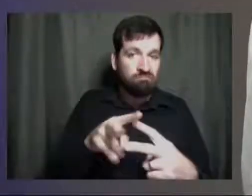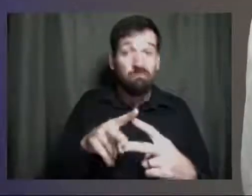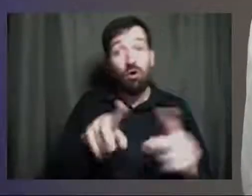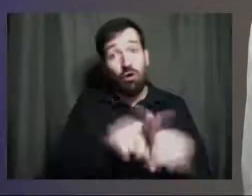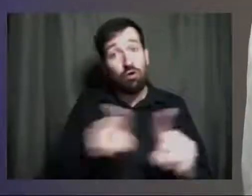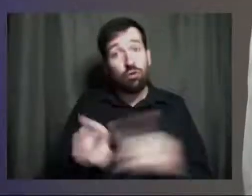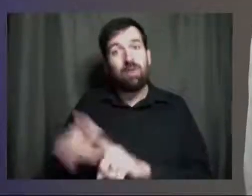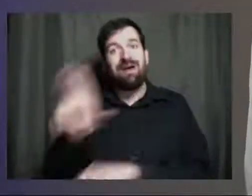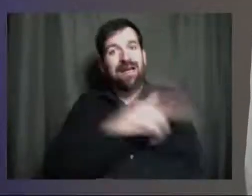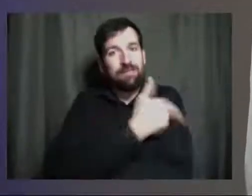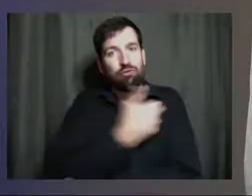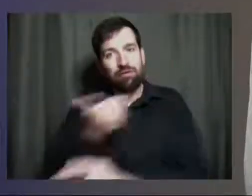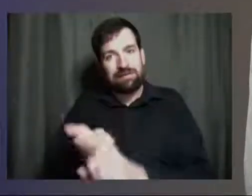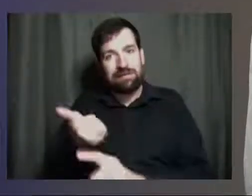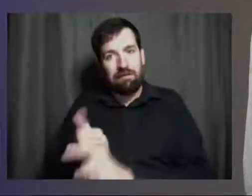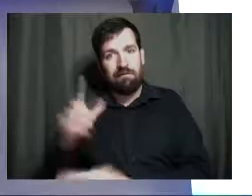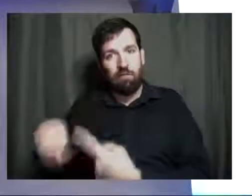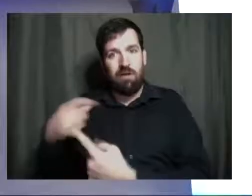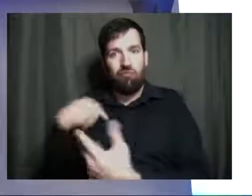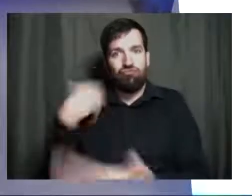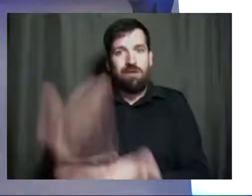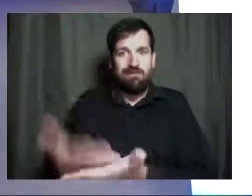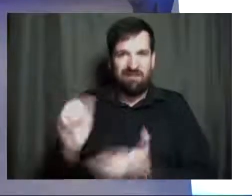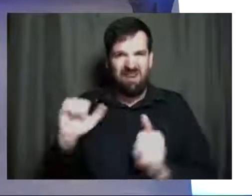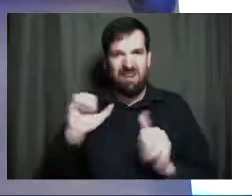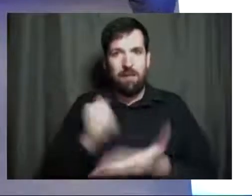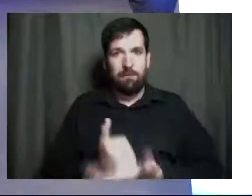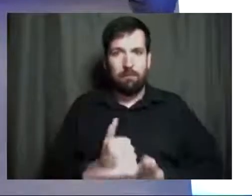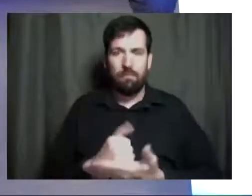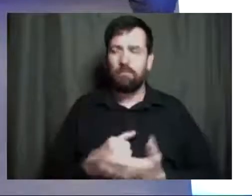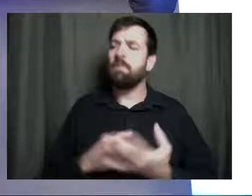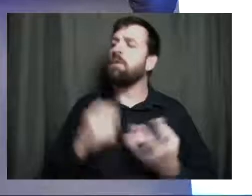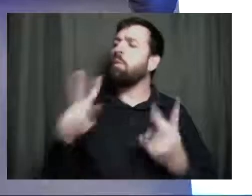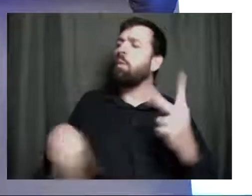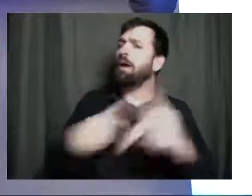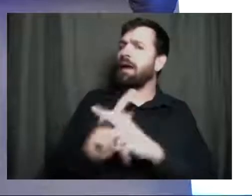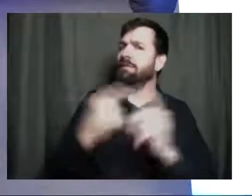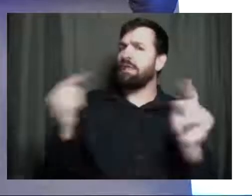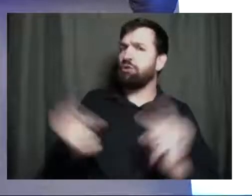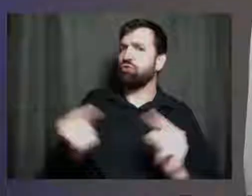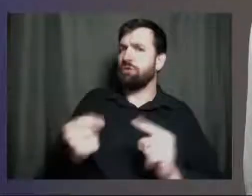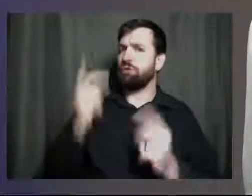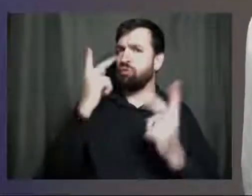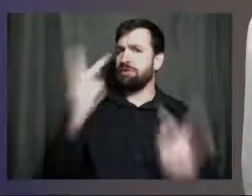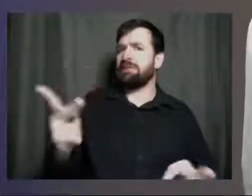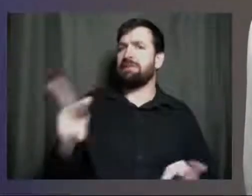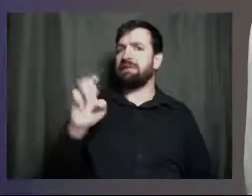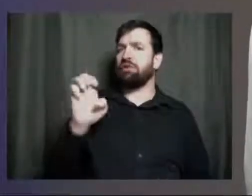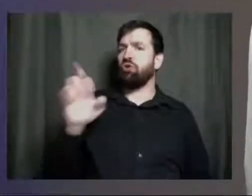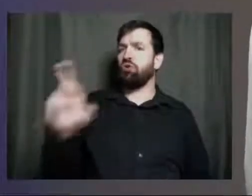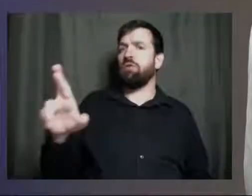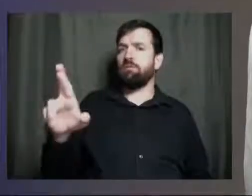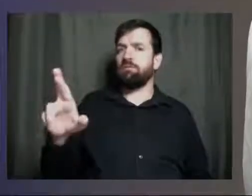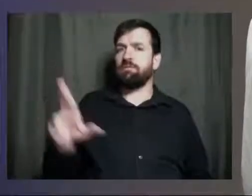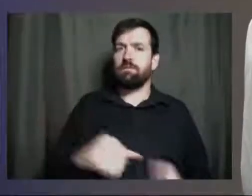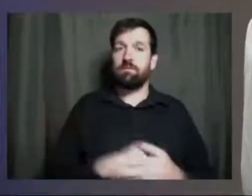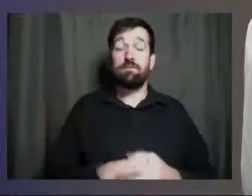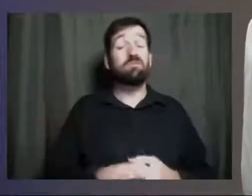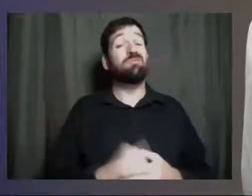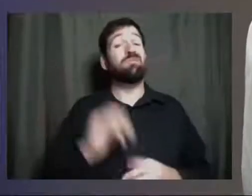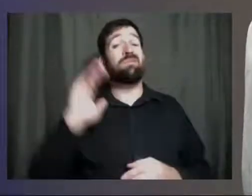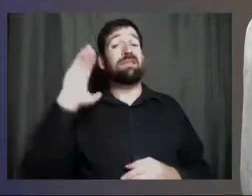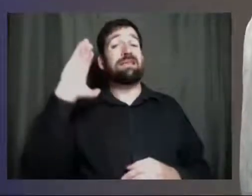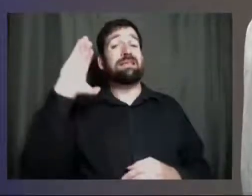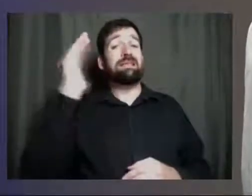once they arrive. What kind of injuries are you seeing in the ER on Halloween? Well, you see, it seems like cosplay is getting more and